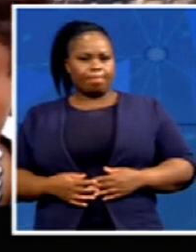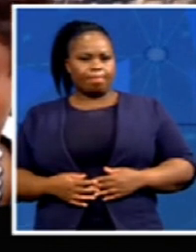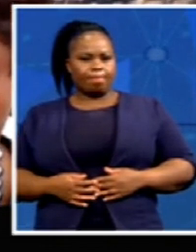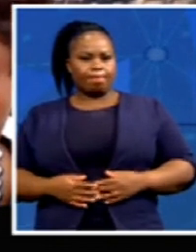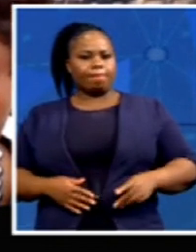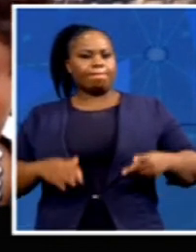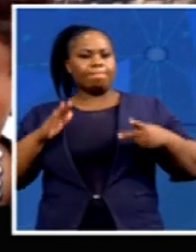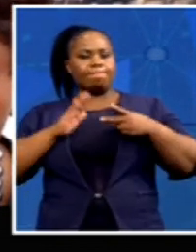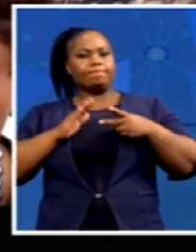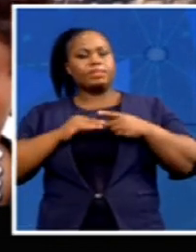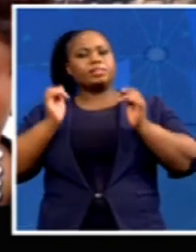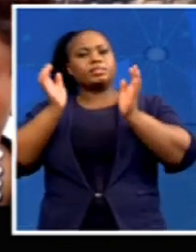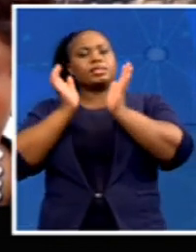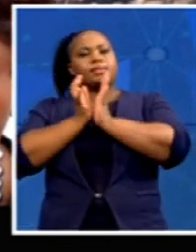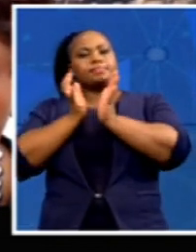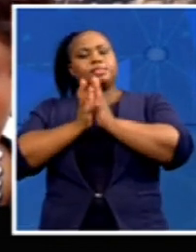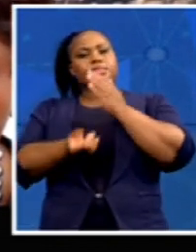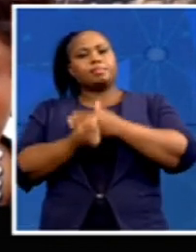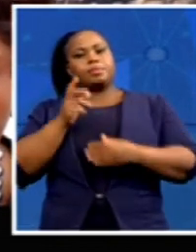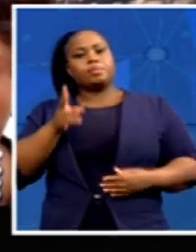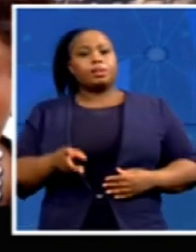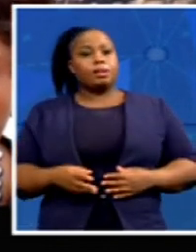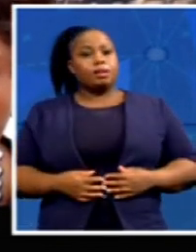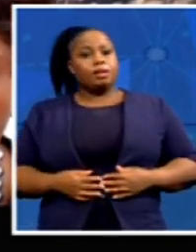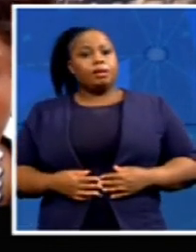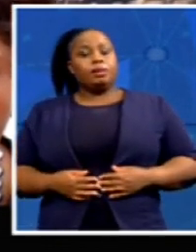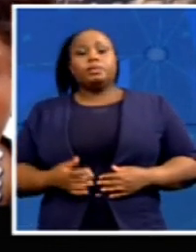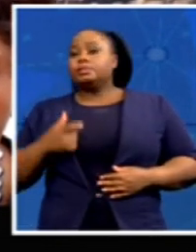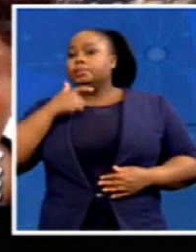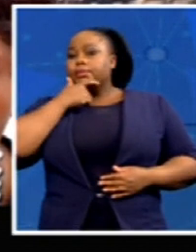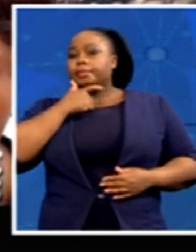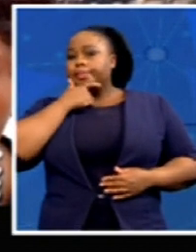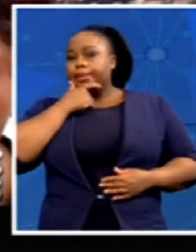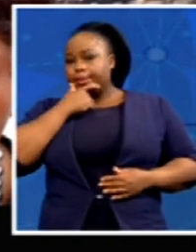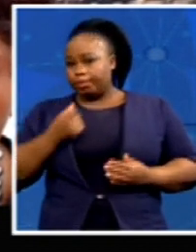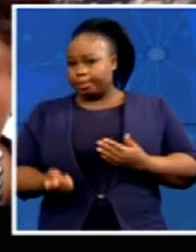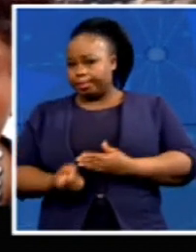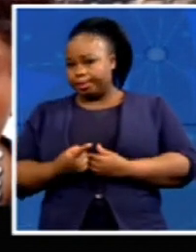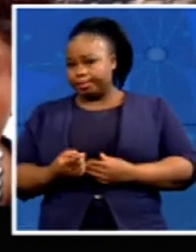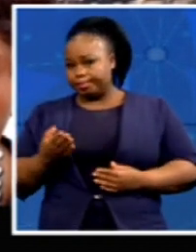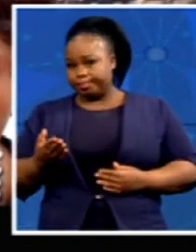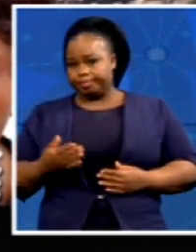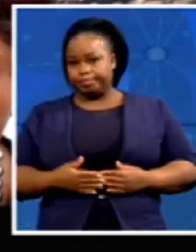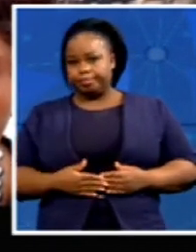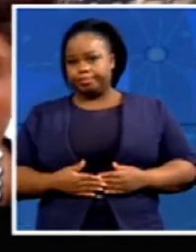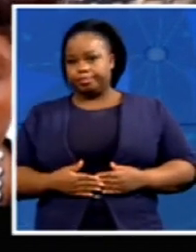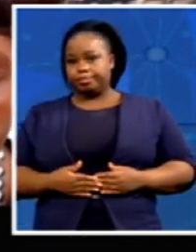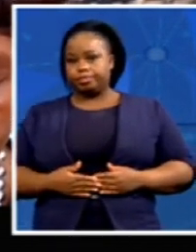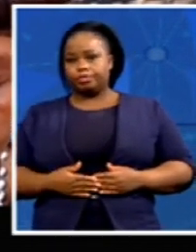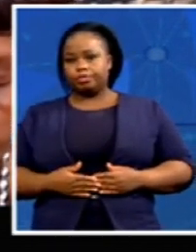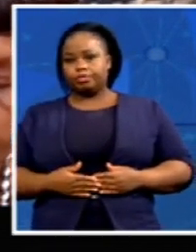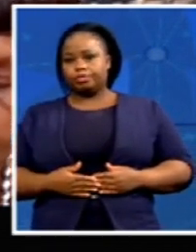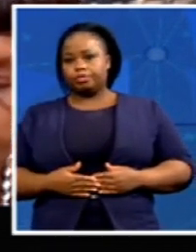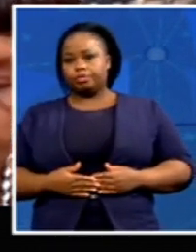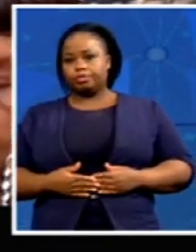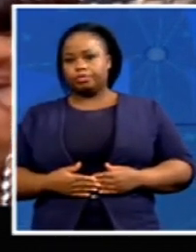hosting in December, that is, to be very specific, December 14 to the 16th, is the